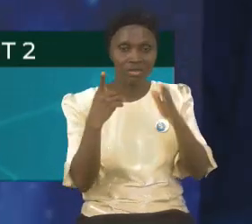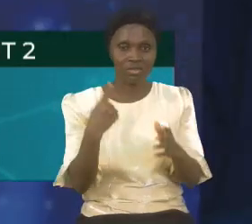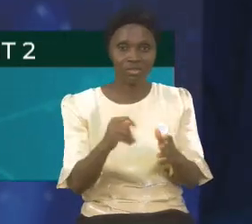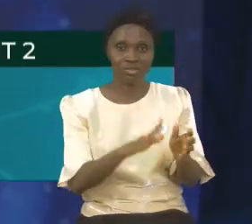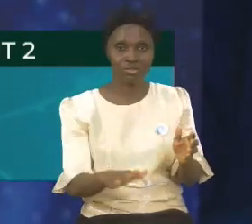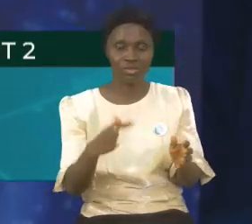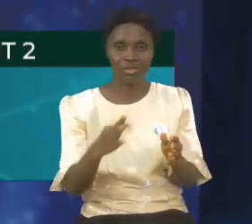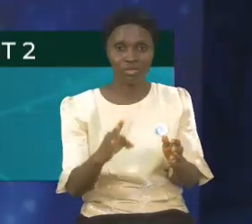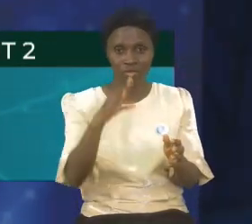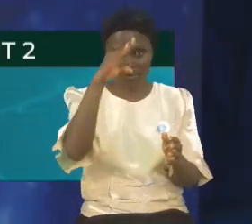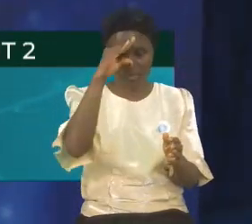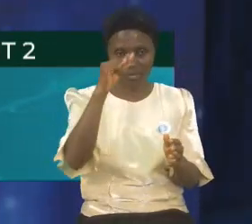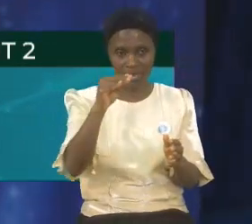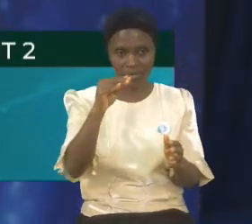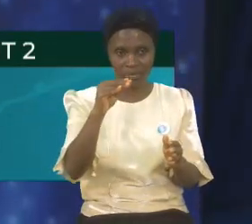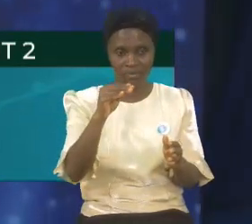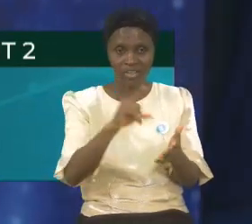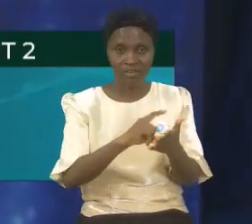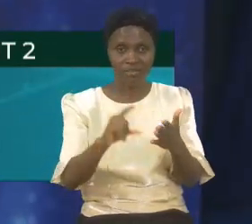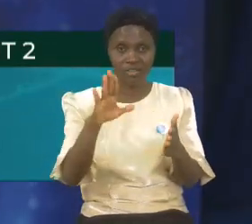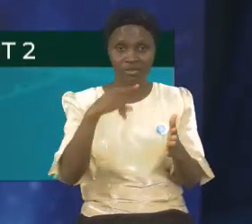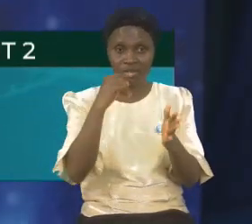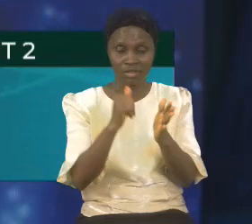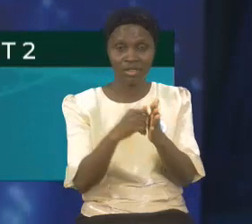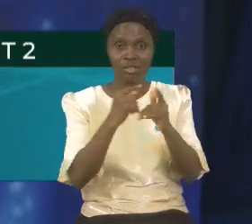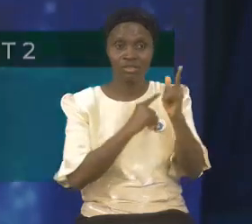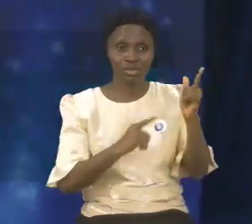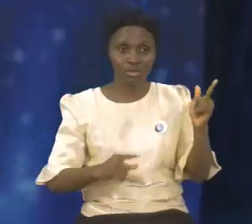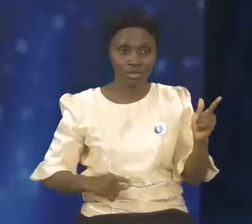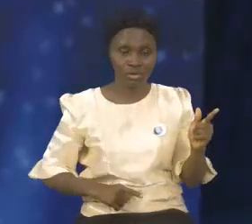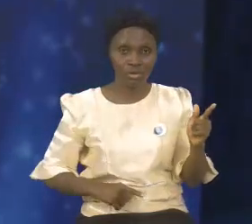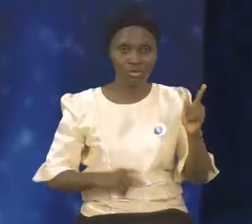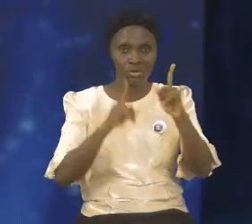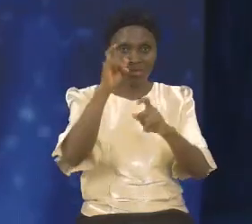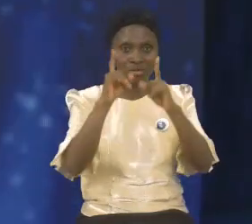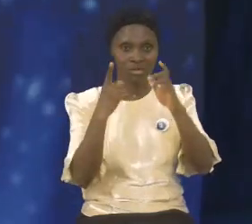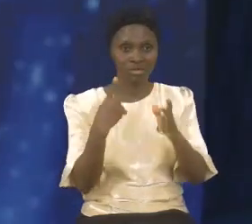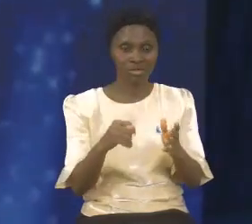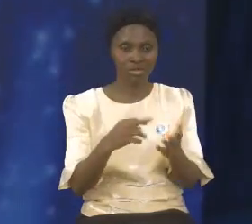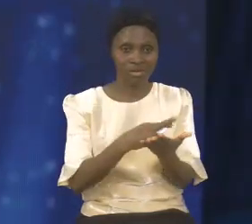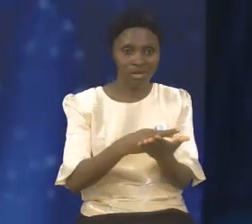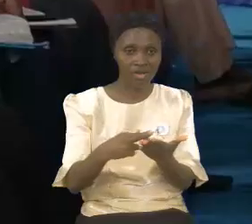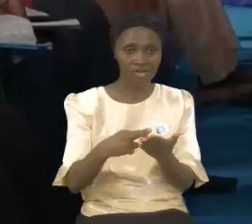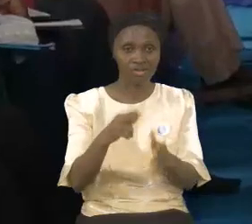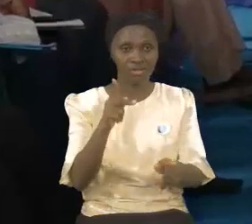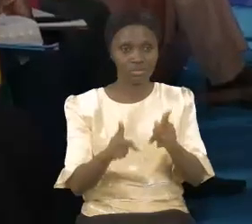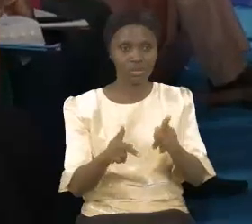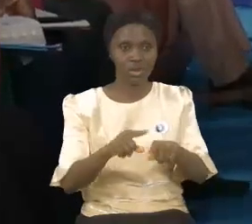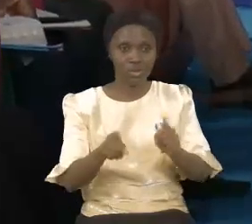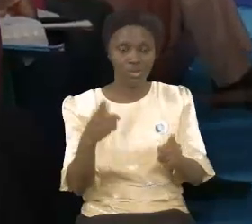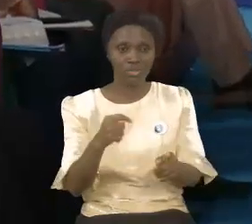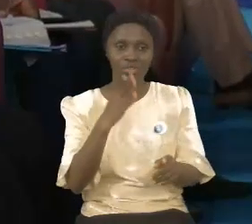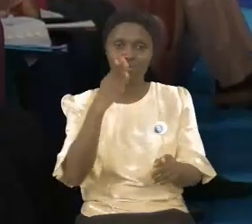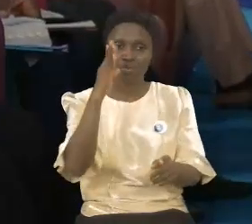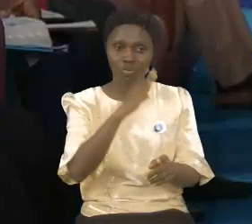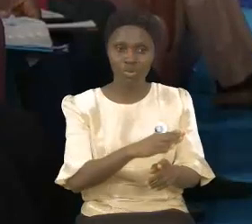verse 5, it says, the Lord tries the righteous, but the wicked, and him that